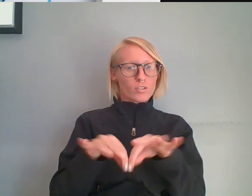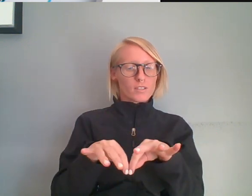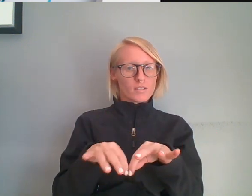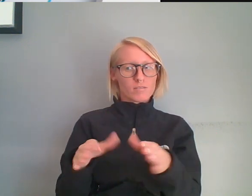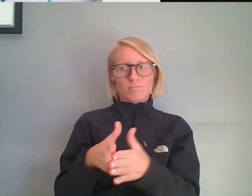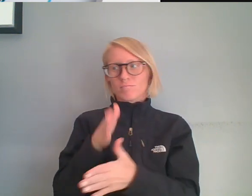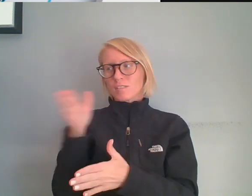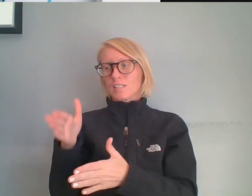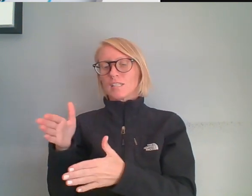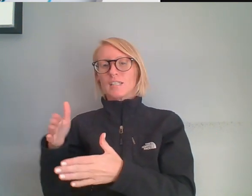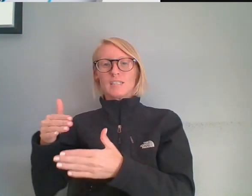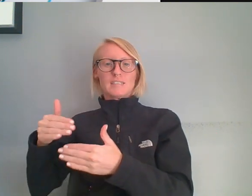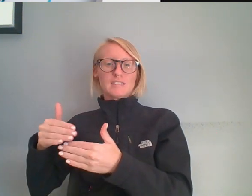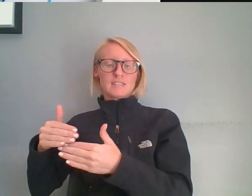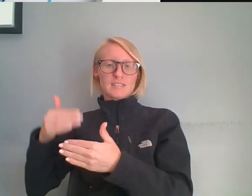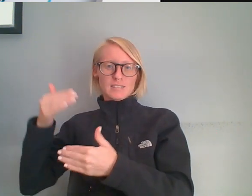are.